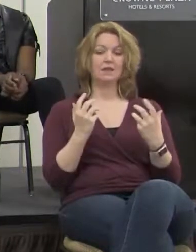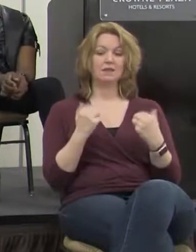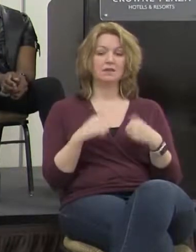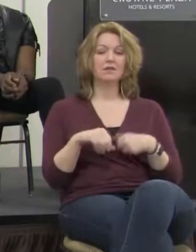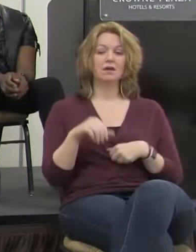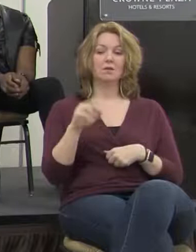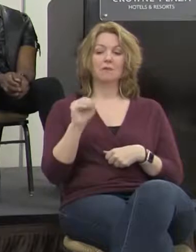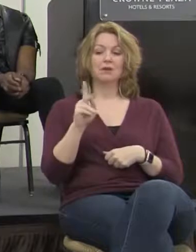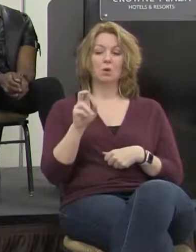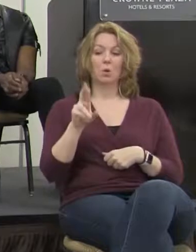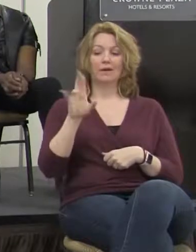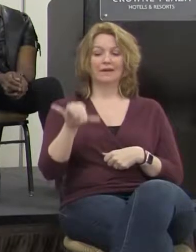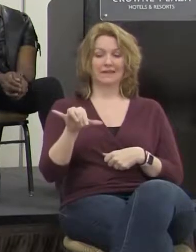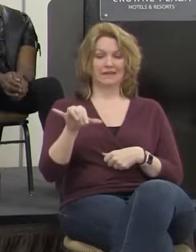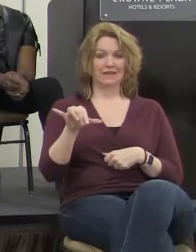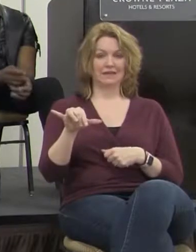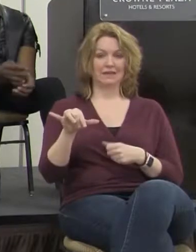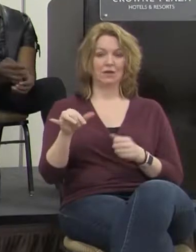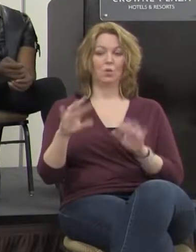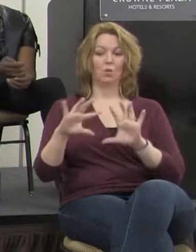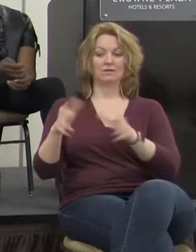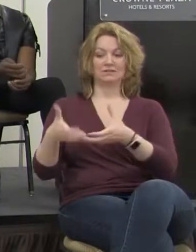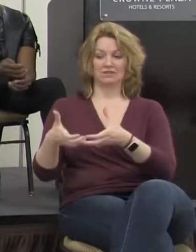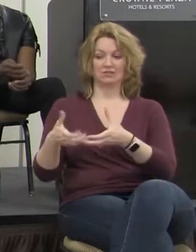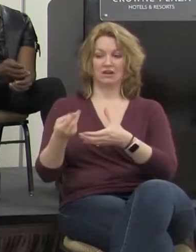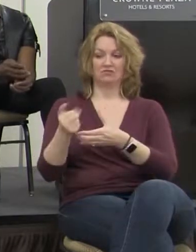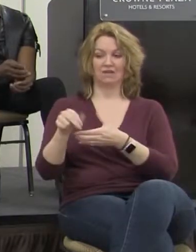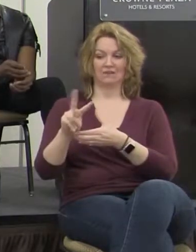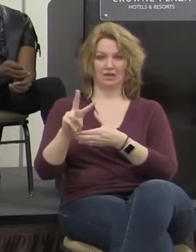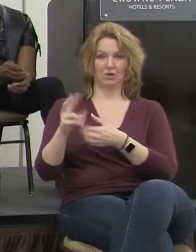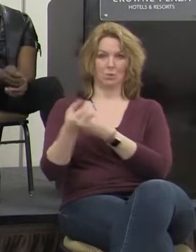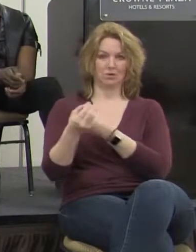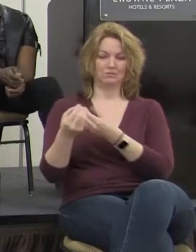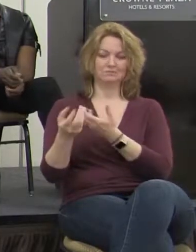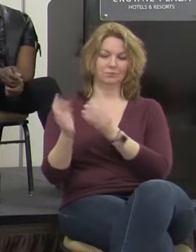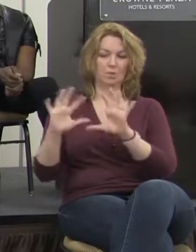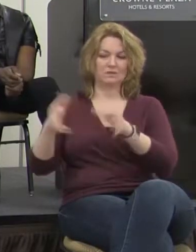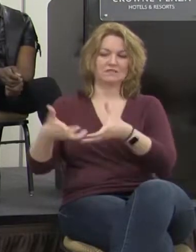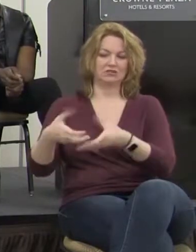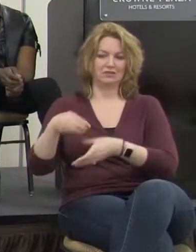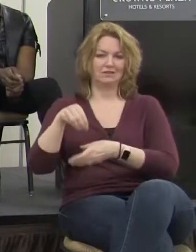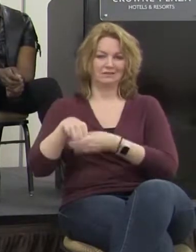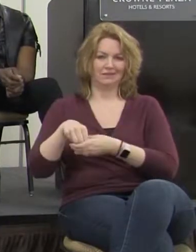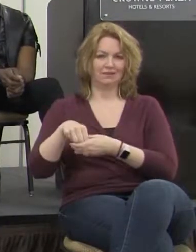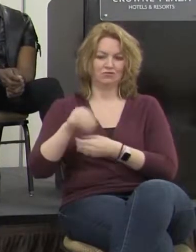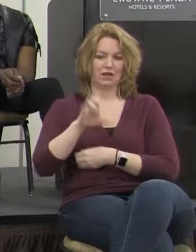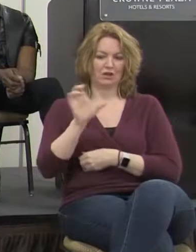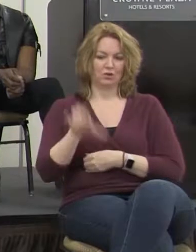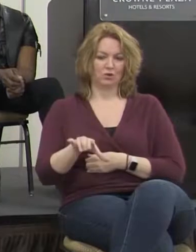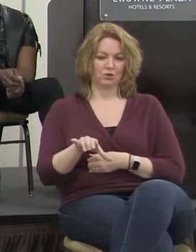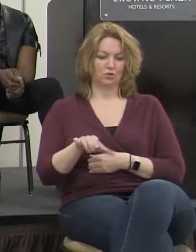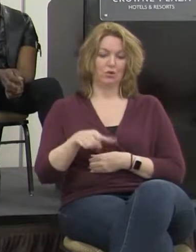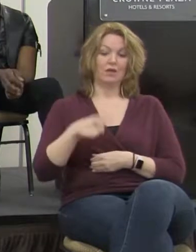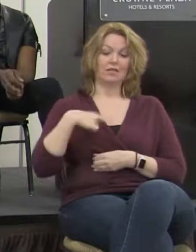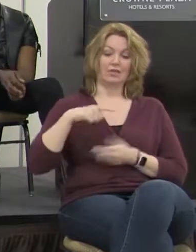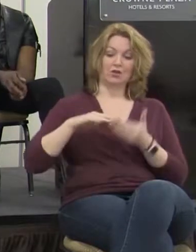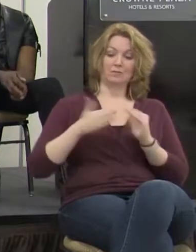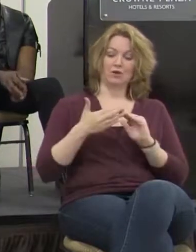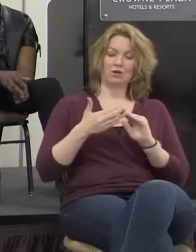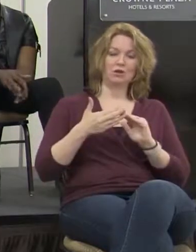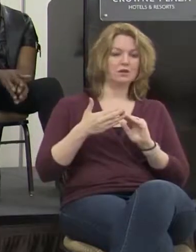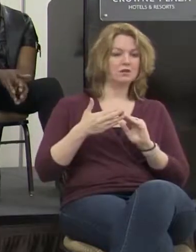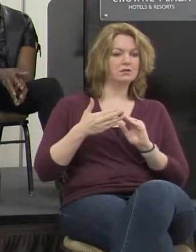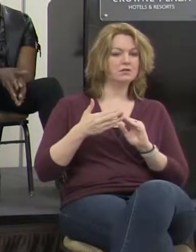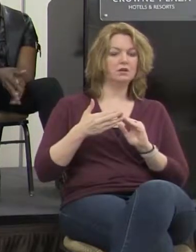organizations, HIV organizations in Chicago. The leather community has been at the forefront of